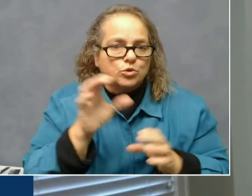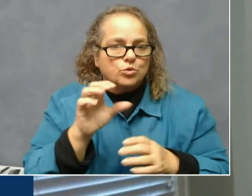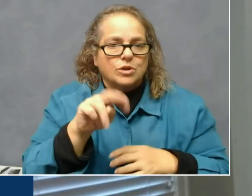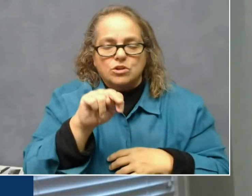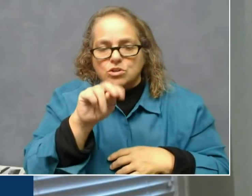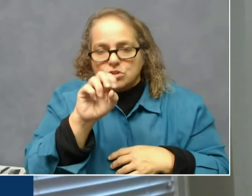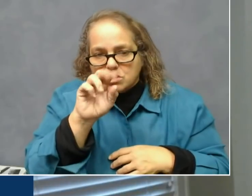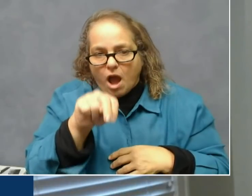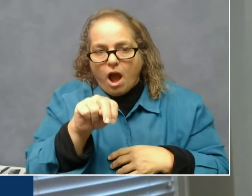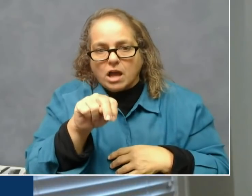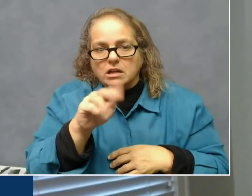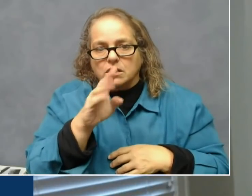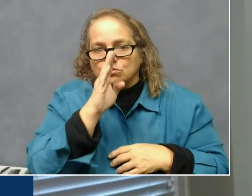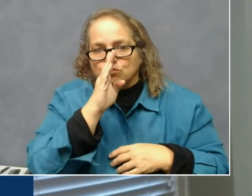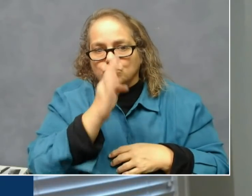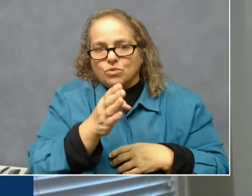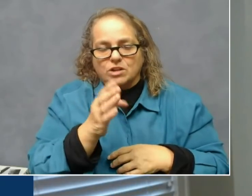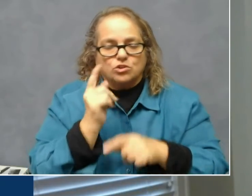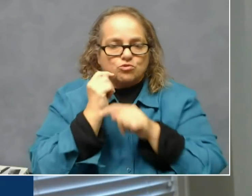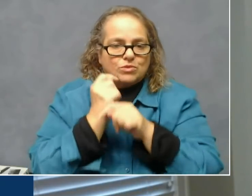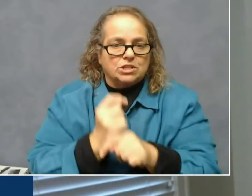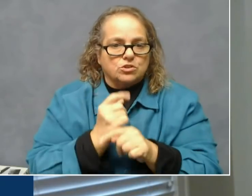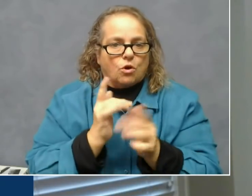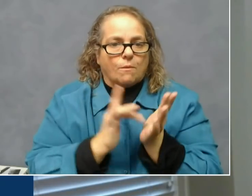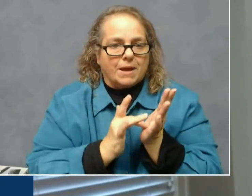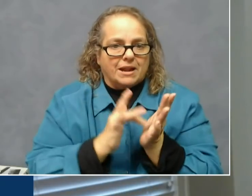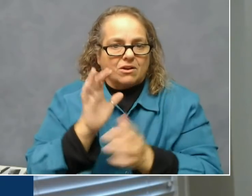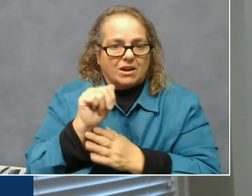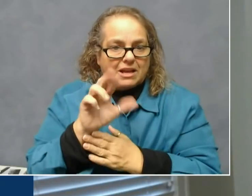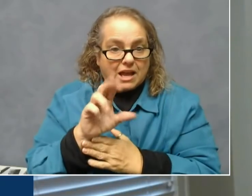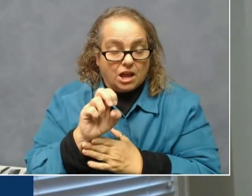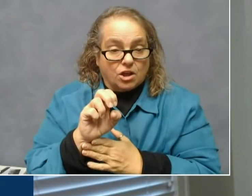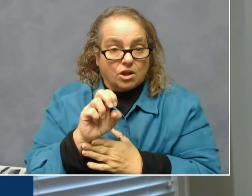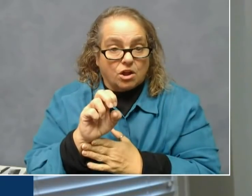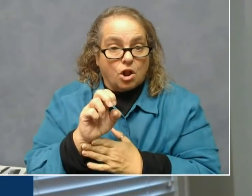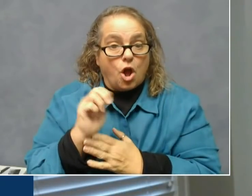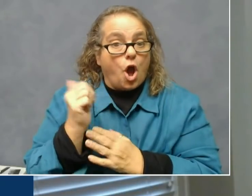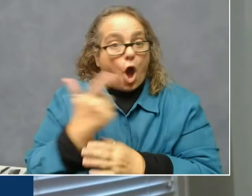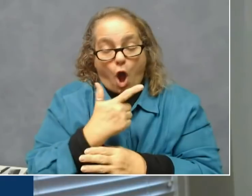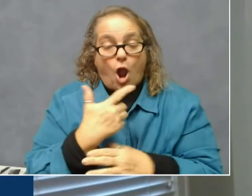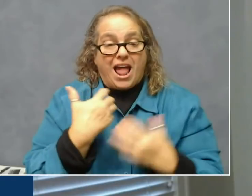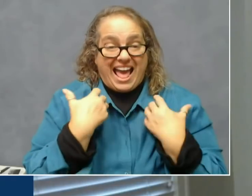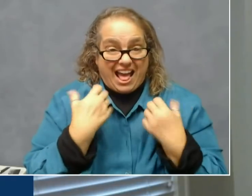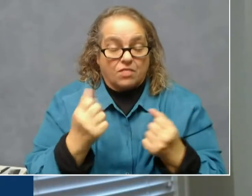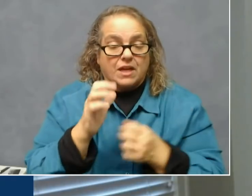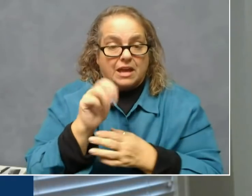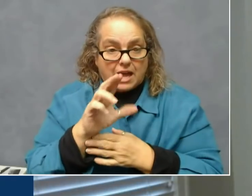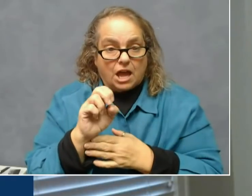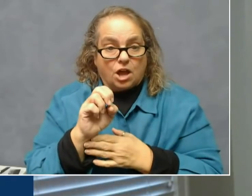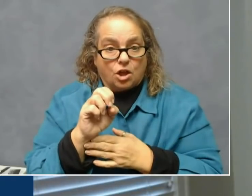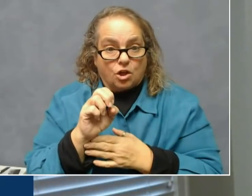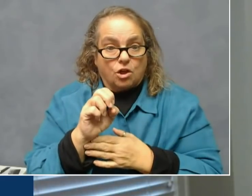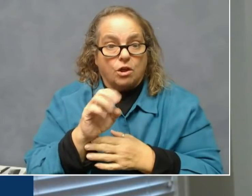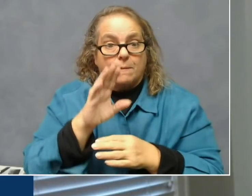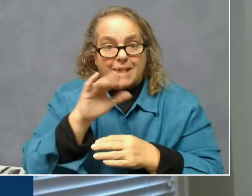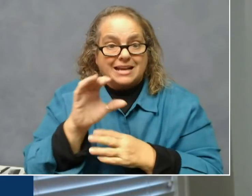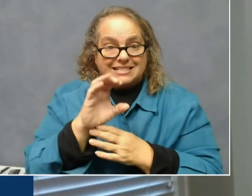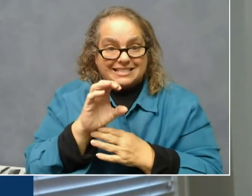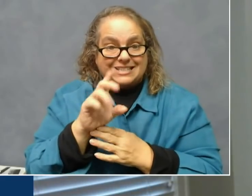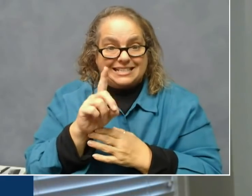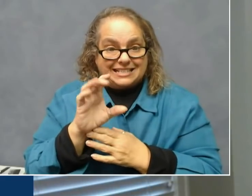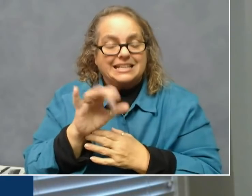guess what you would say, traditional medical care. All healthcare personnel by the CDC's guidance are in phase